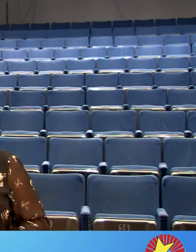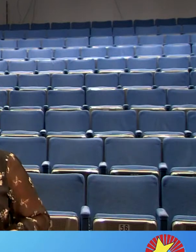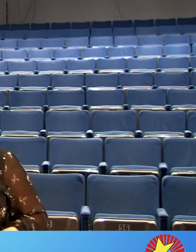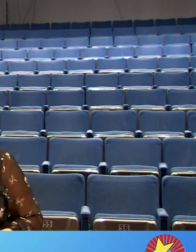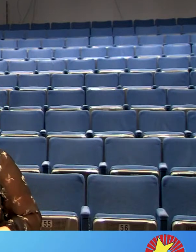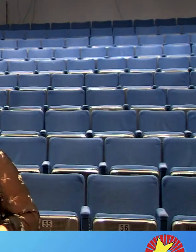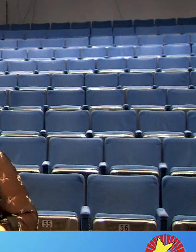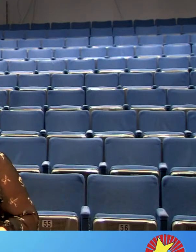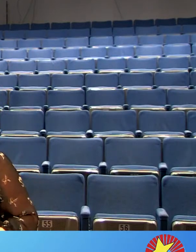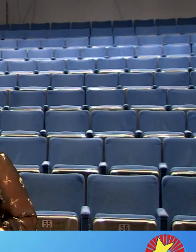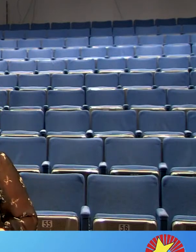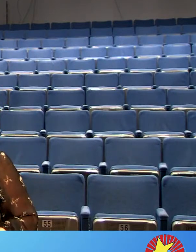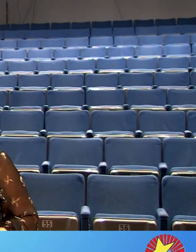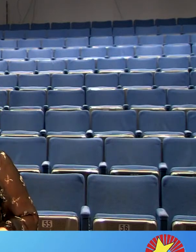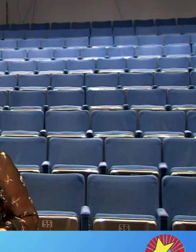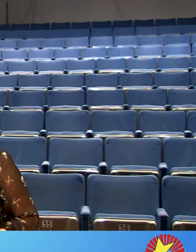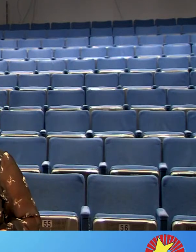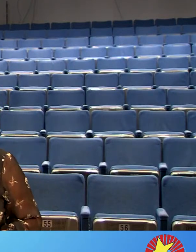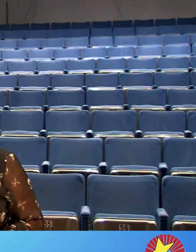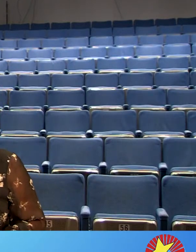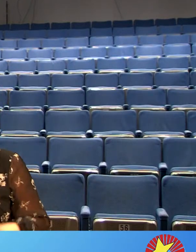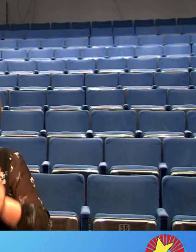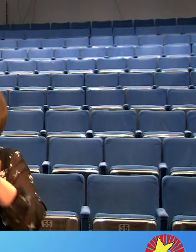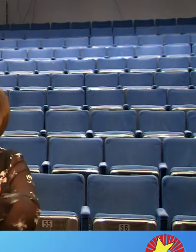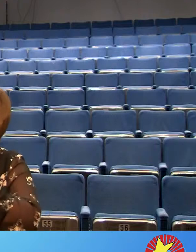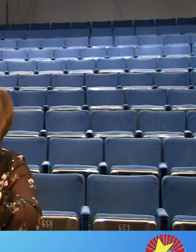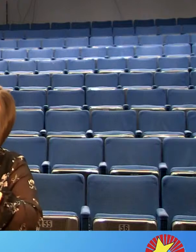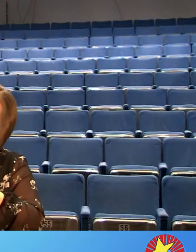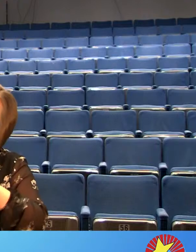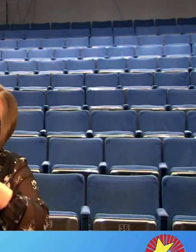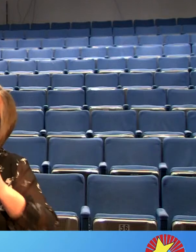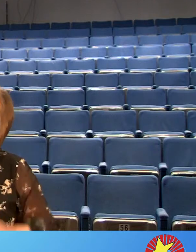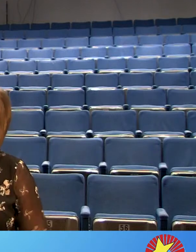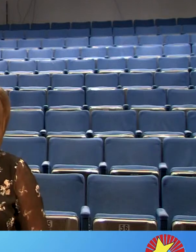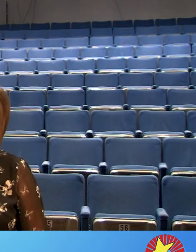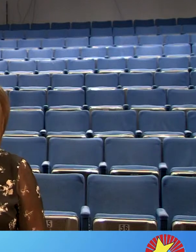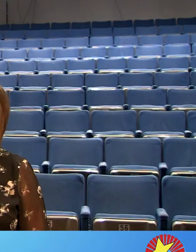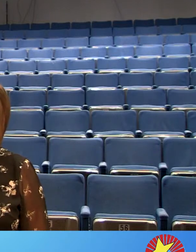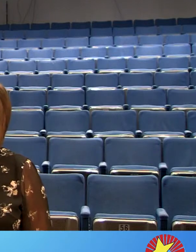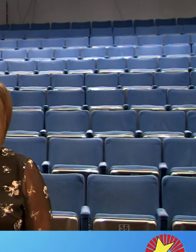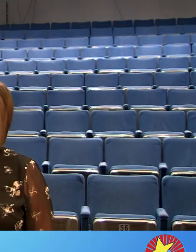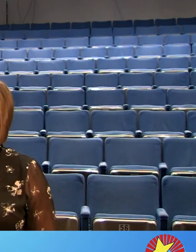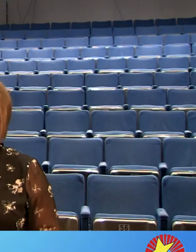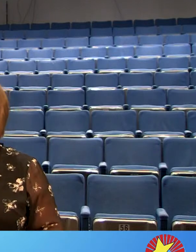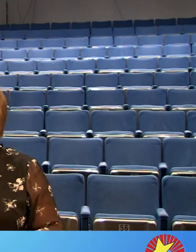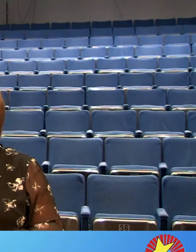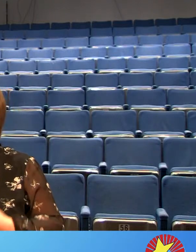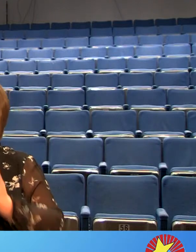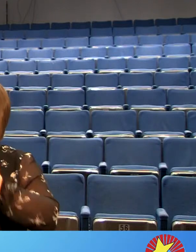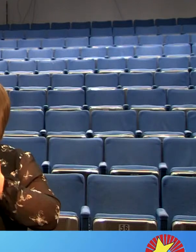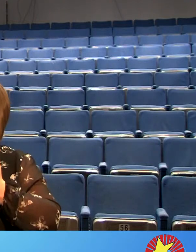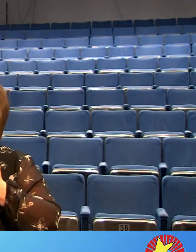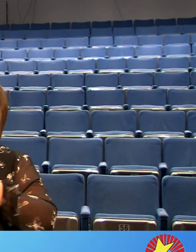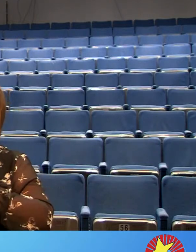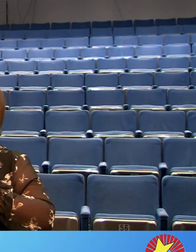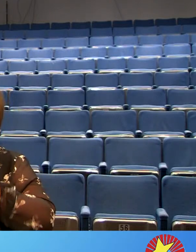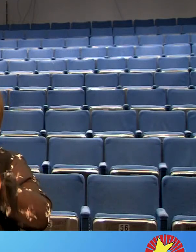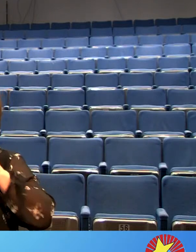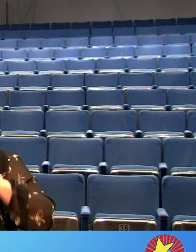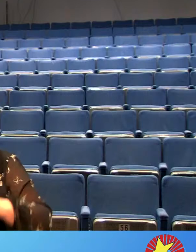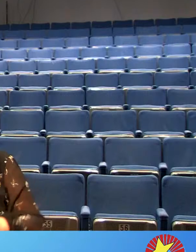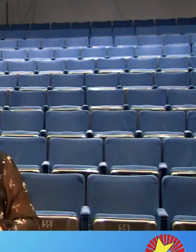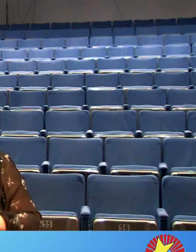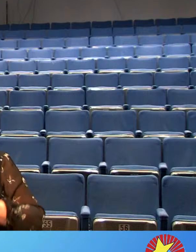we had students at the 5th, 8th, and high school levels. Most of them scored at level 1. One